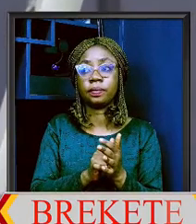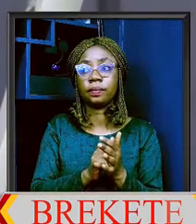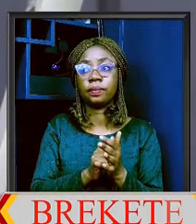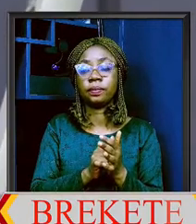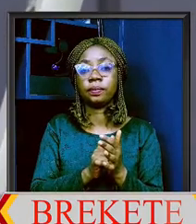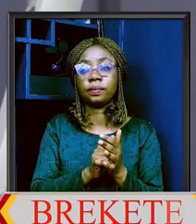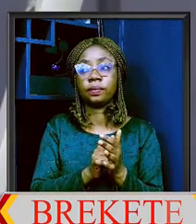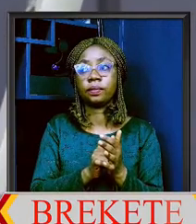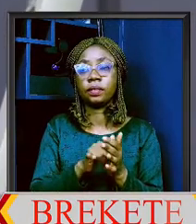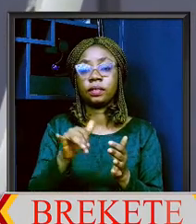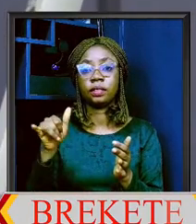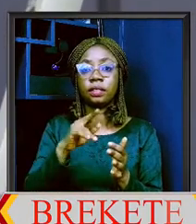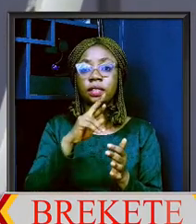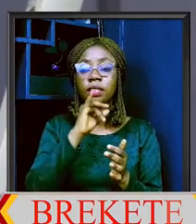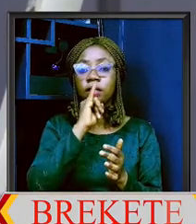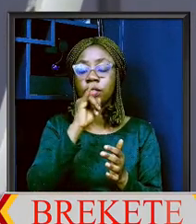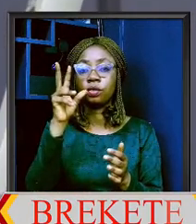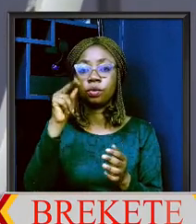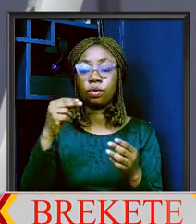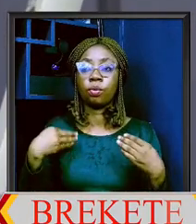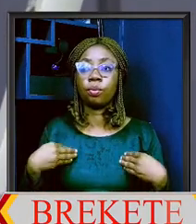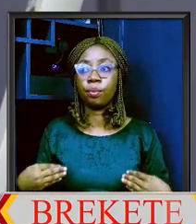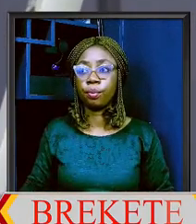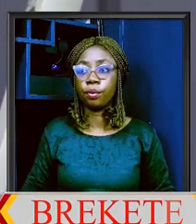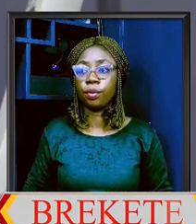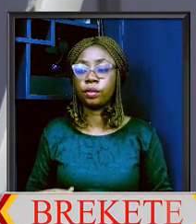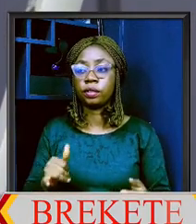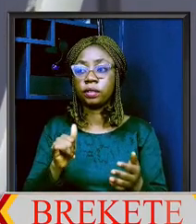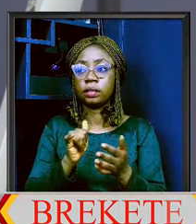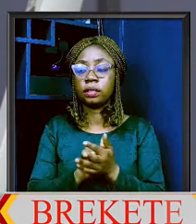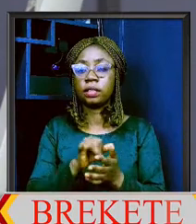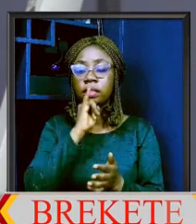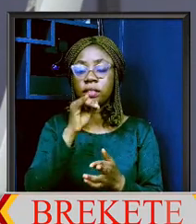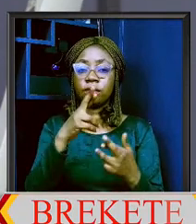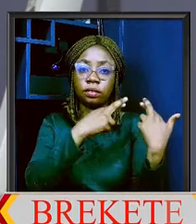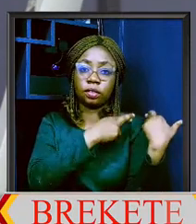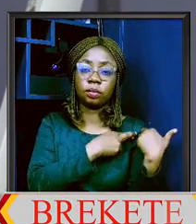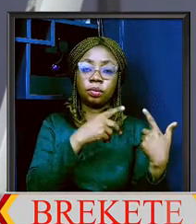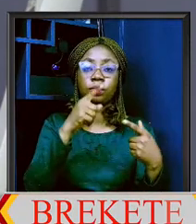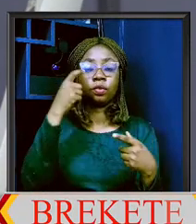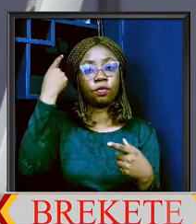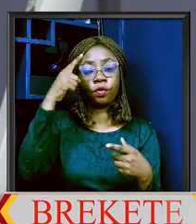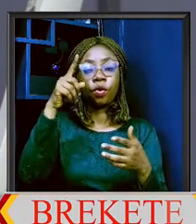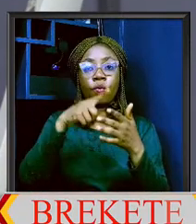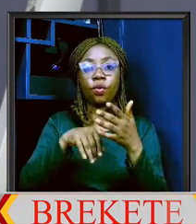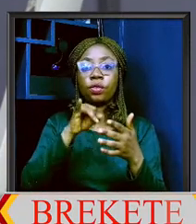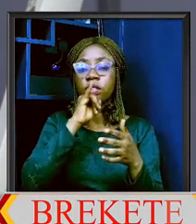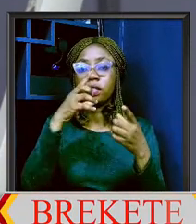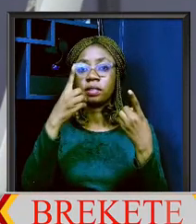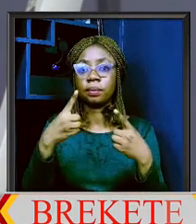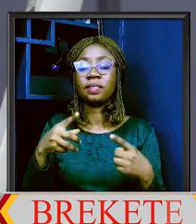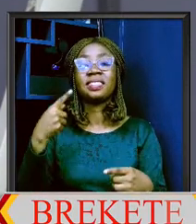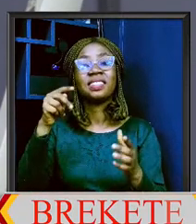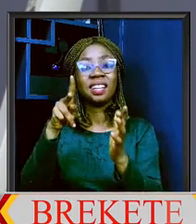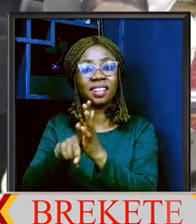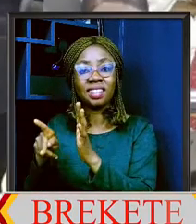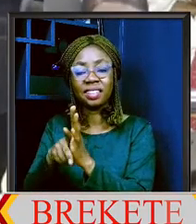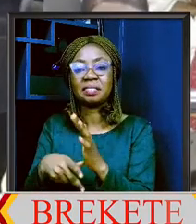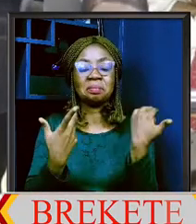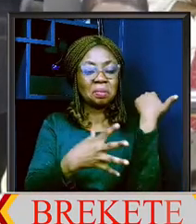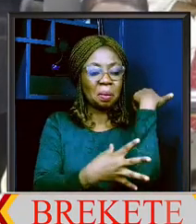there there is nobody that claim he responsible for what is going on okay thank you killing the poverty